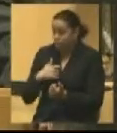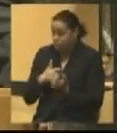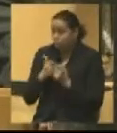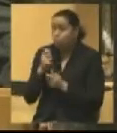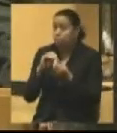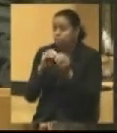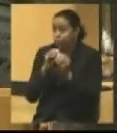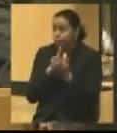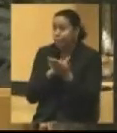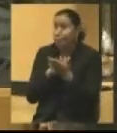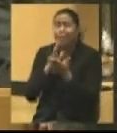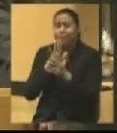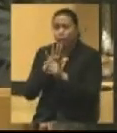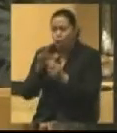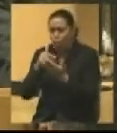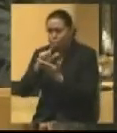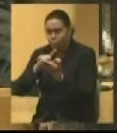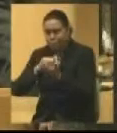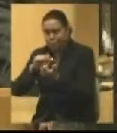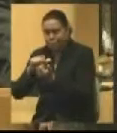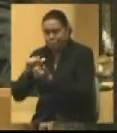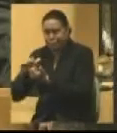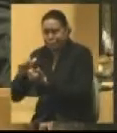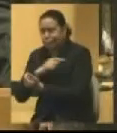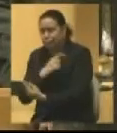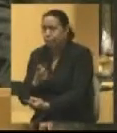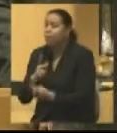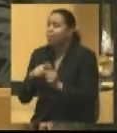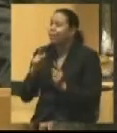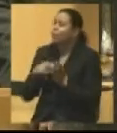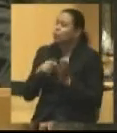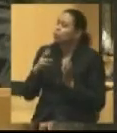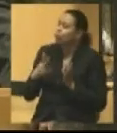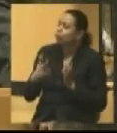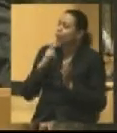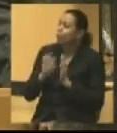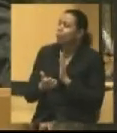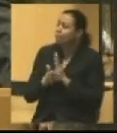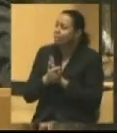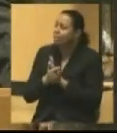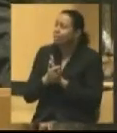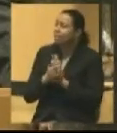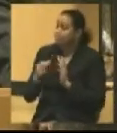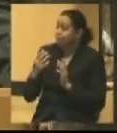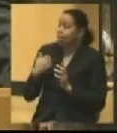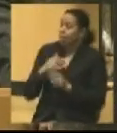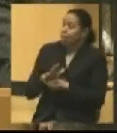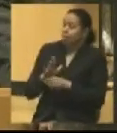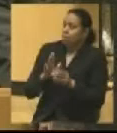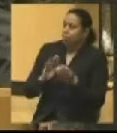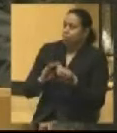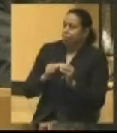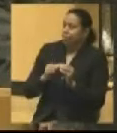every single anti-slavery statute through because they had a majority, but they needed 2/3 for the amendment. And if they got 2/3,